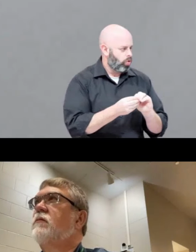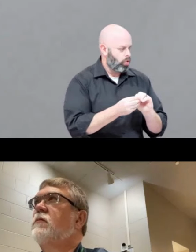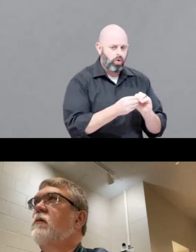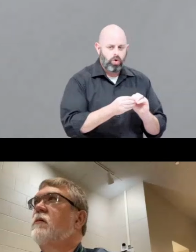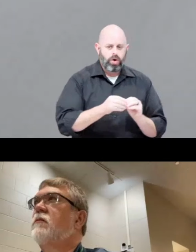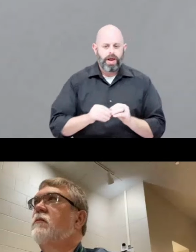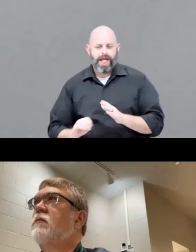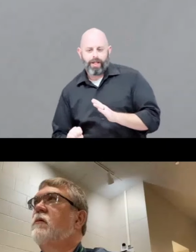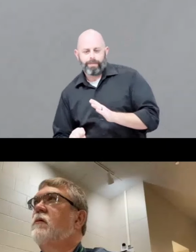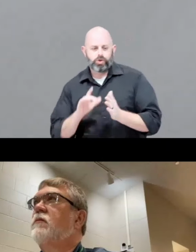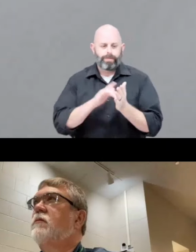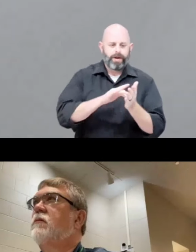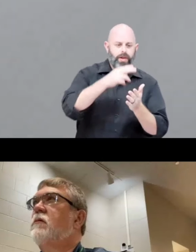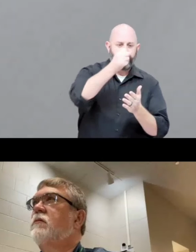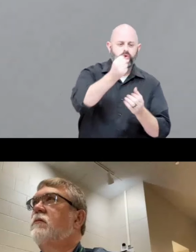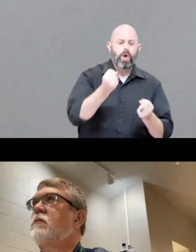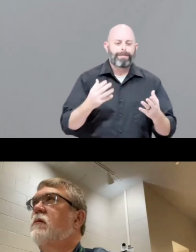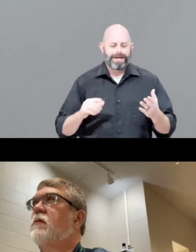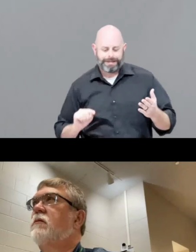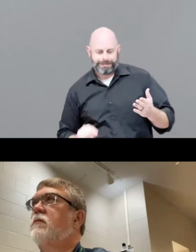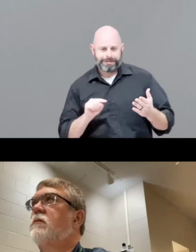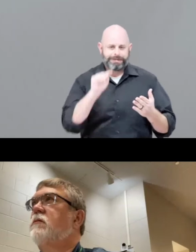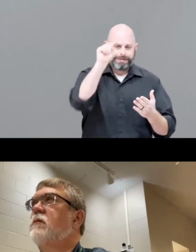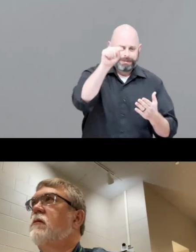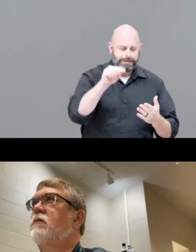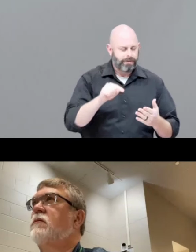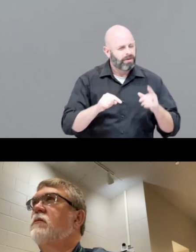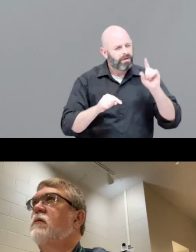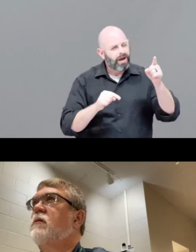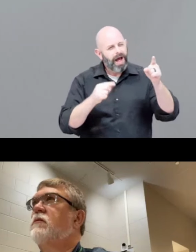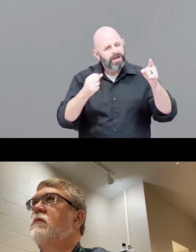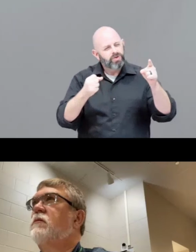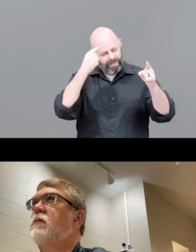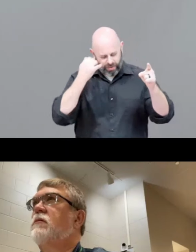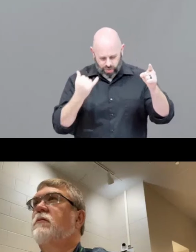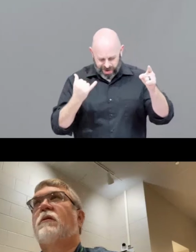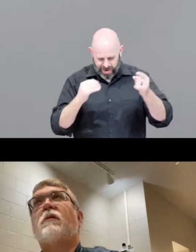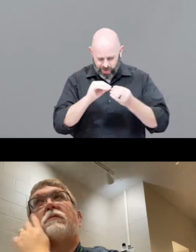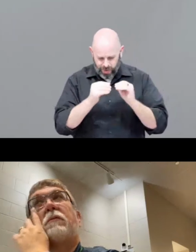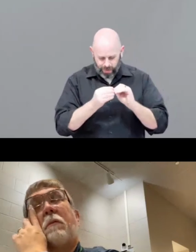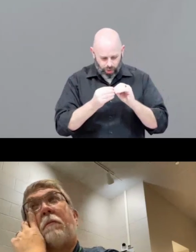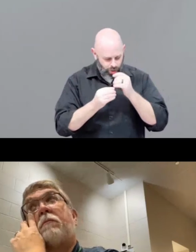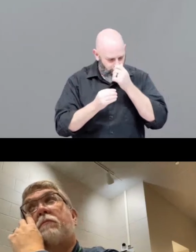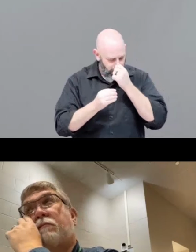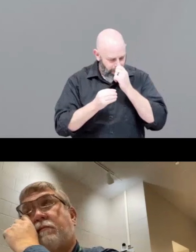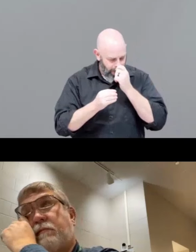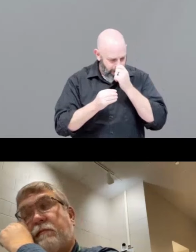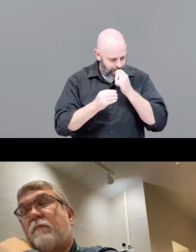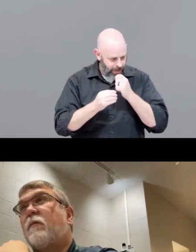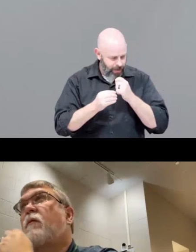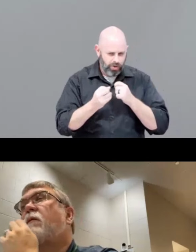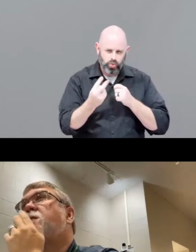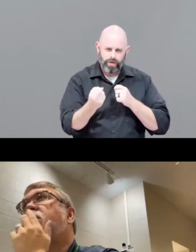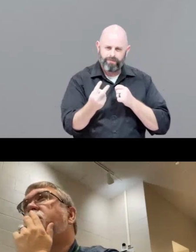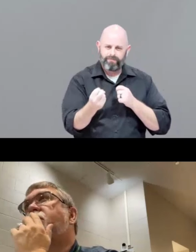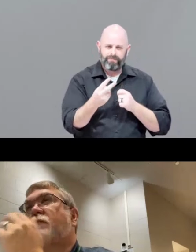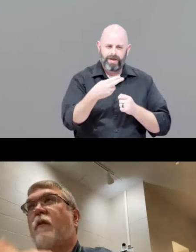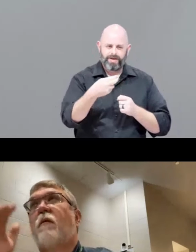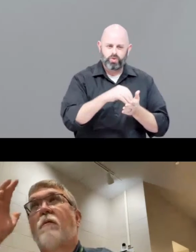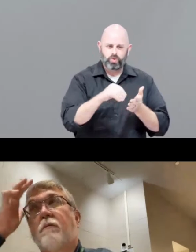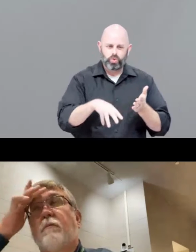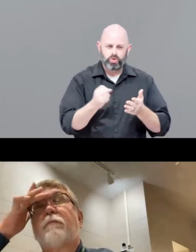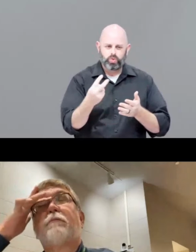Oh. High school. High school, I believe we are at, I want to say a dozen.